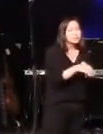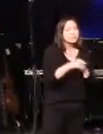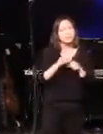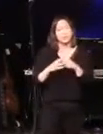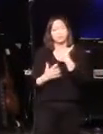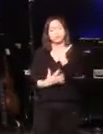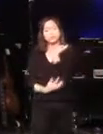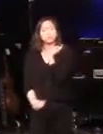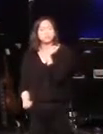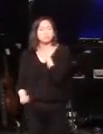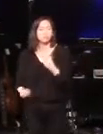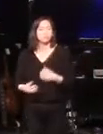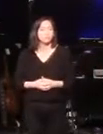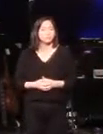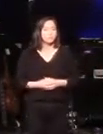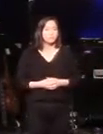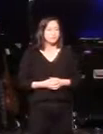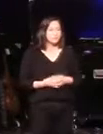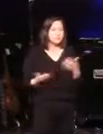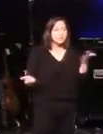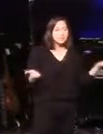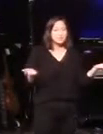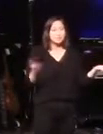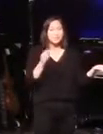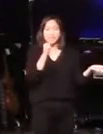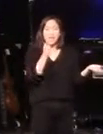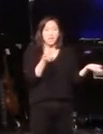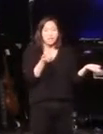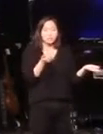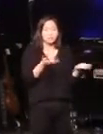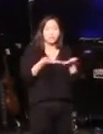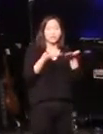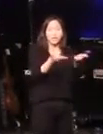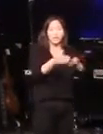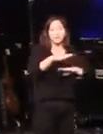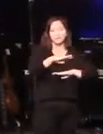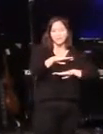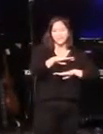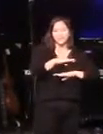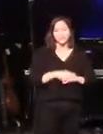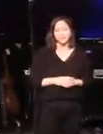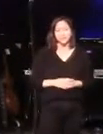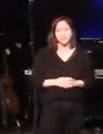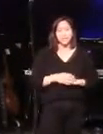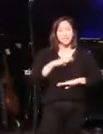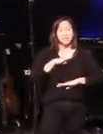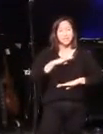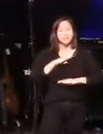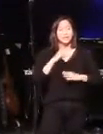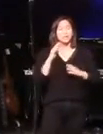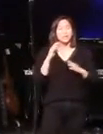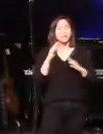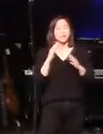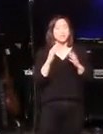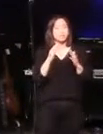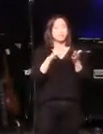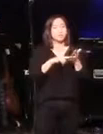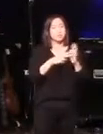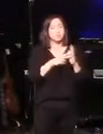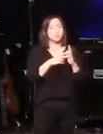brings contentment. What brings contentment is where I'm at right now with God is good.